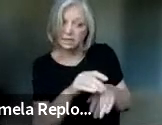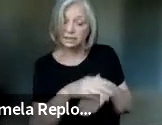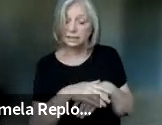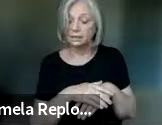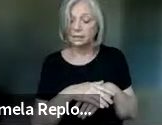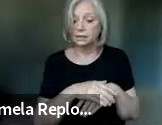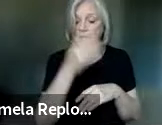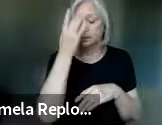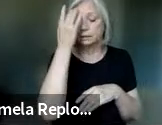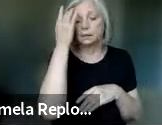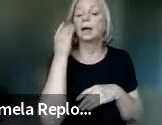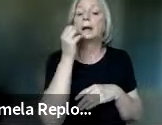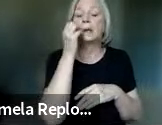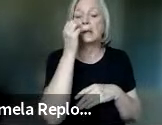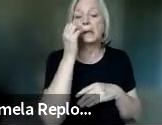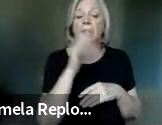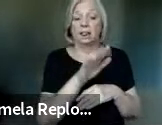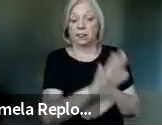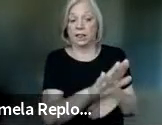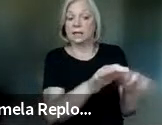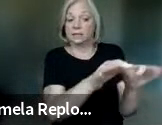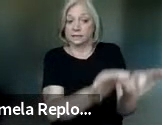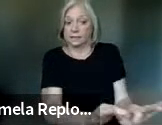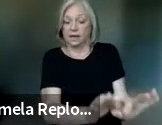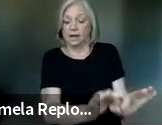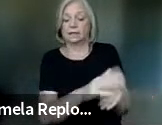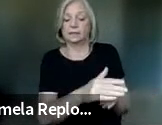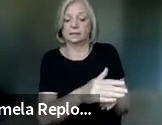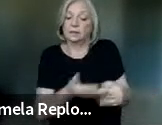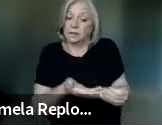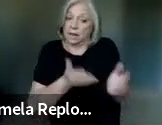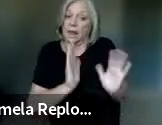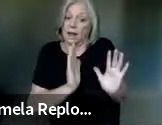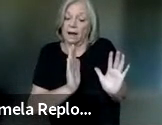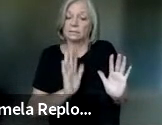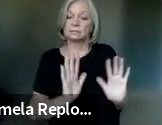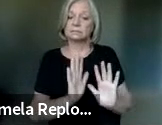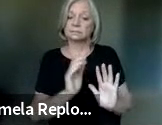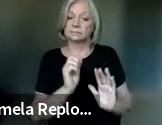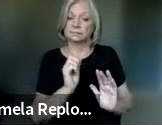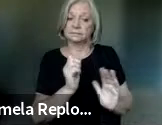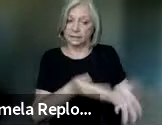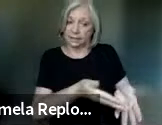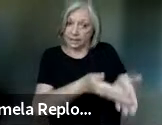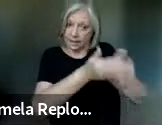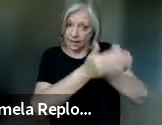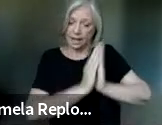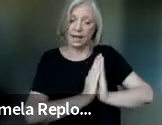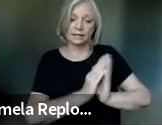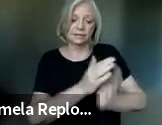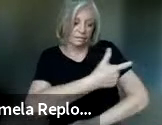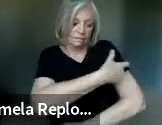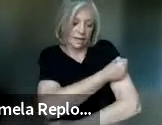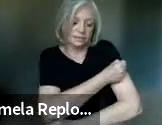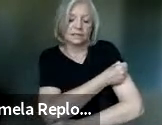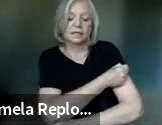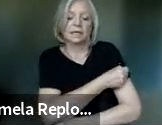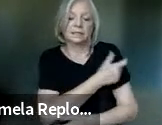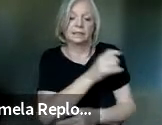their decision, and that is something they're allowed to do, is to ask for the vaccination status of those visitors.